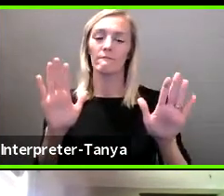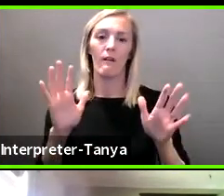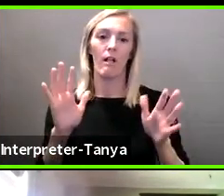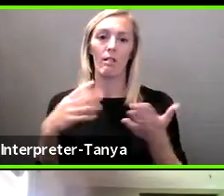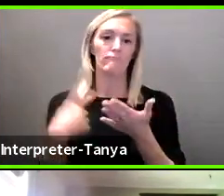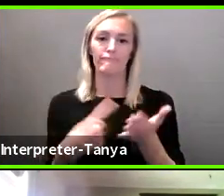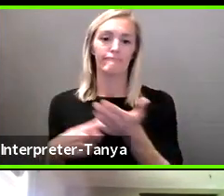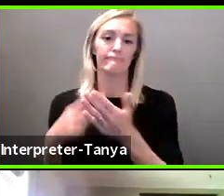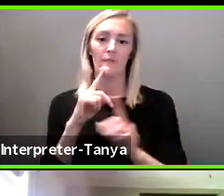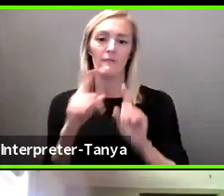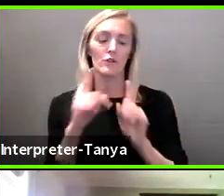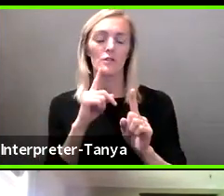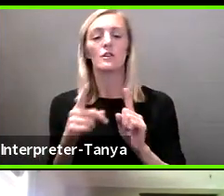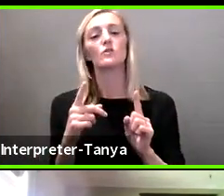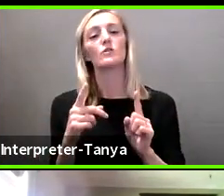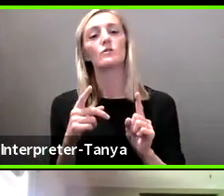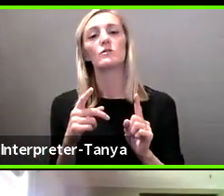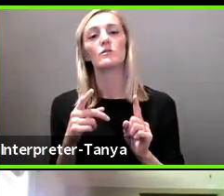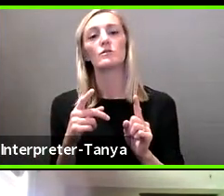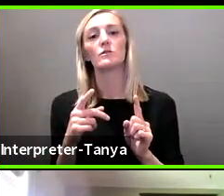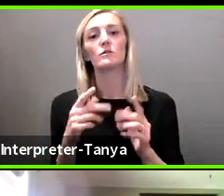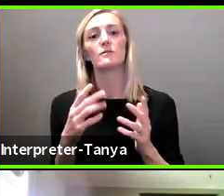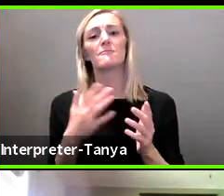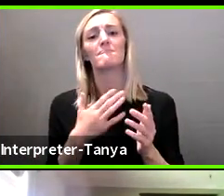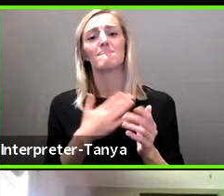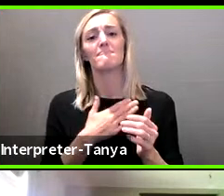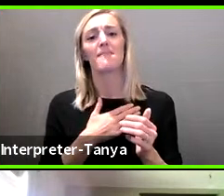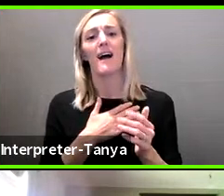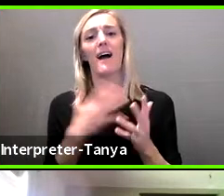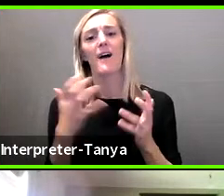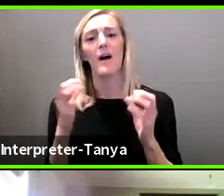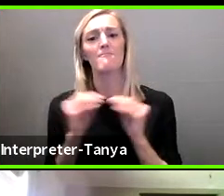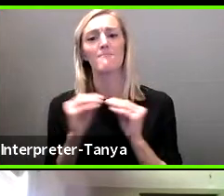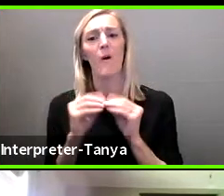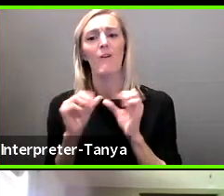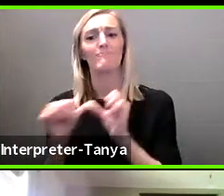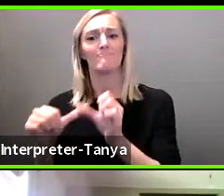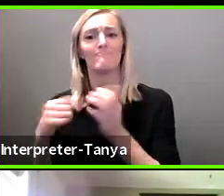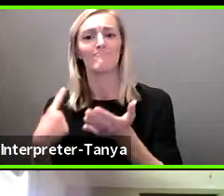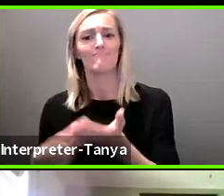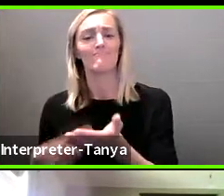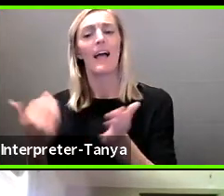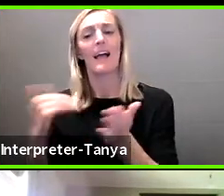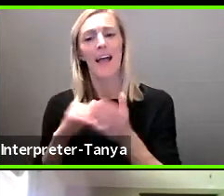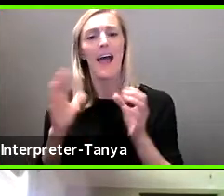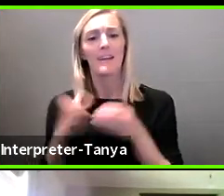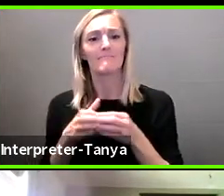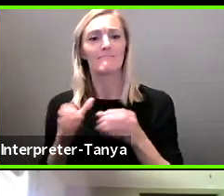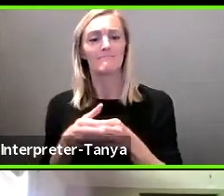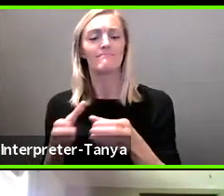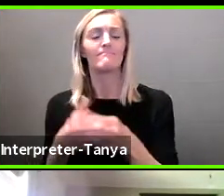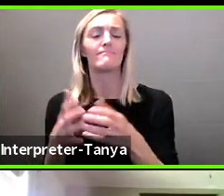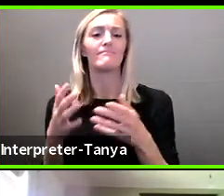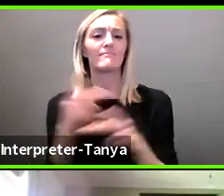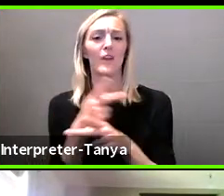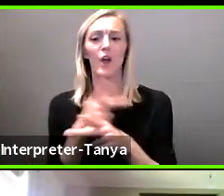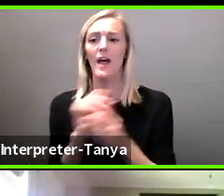I'd really like to take mine further and meet with this group again and figure out how to make some of those things